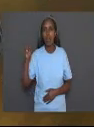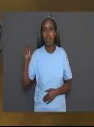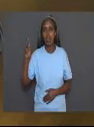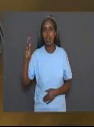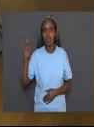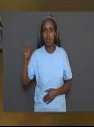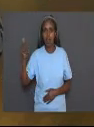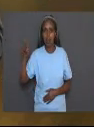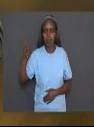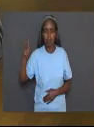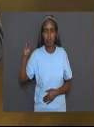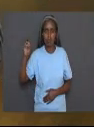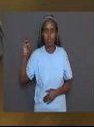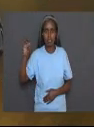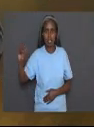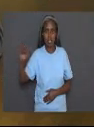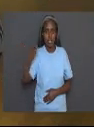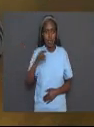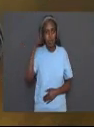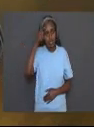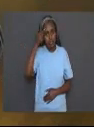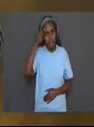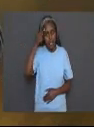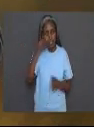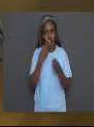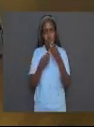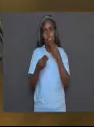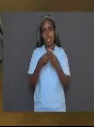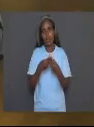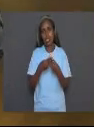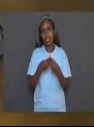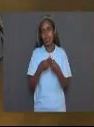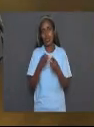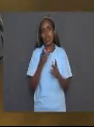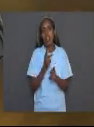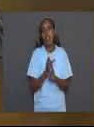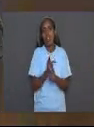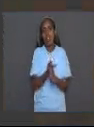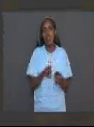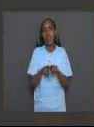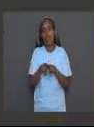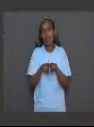Let us remind ourselves about the mathematics of a loan agreement.